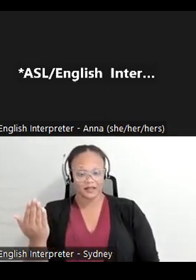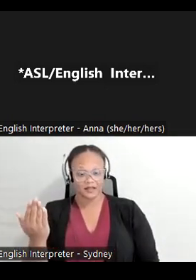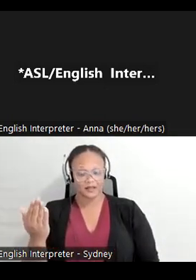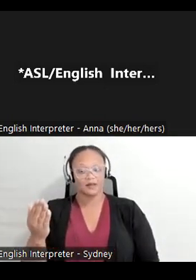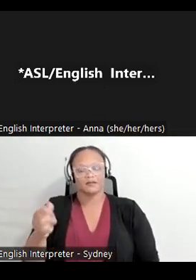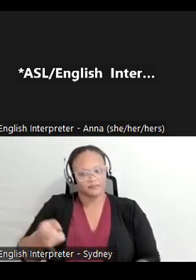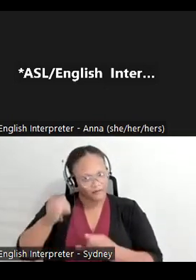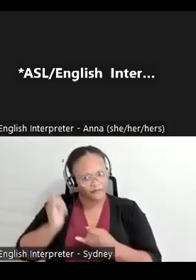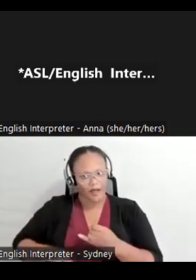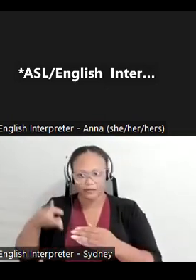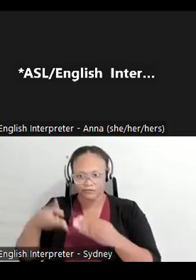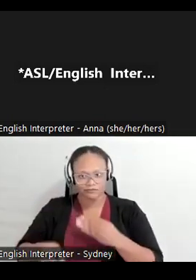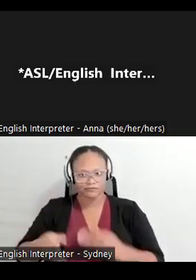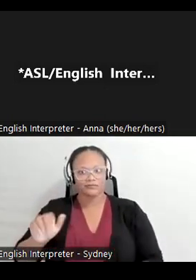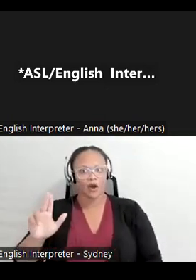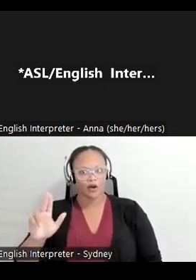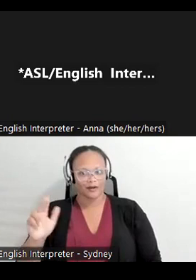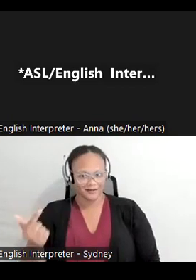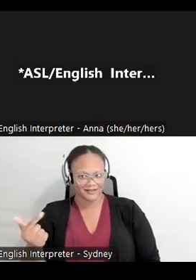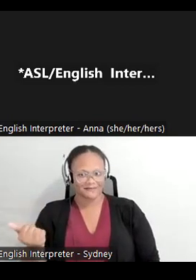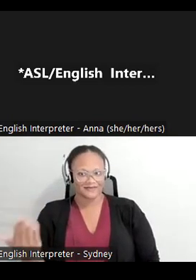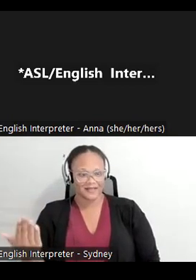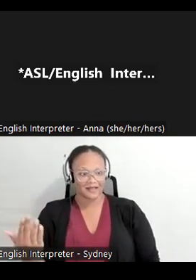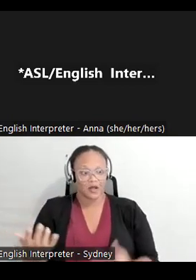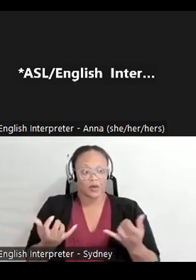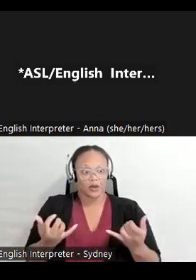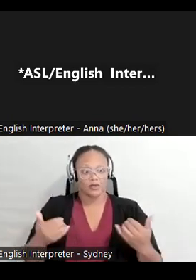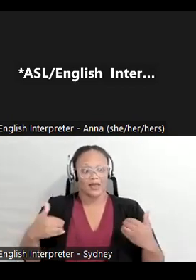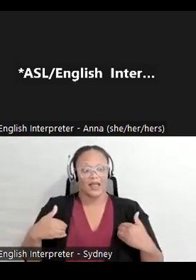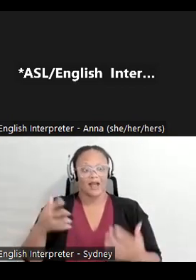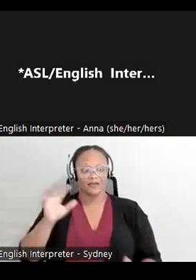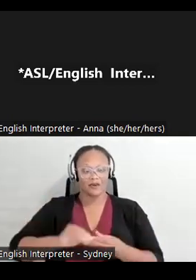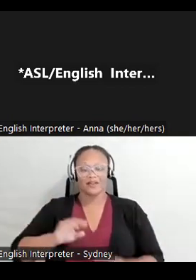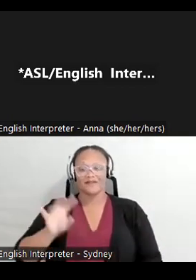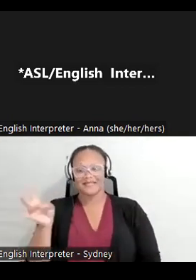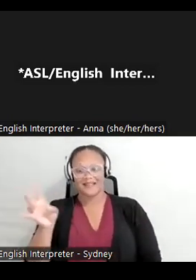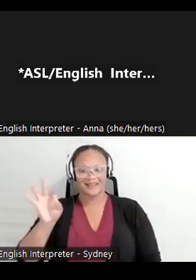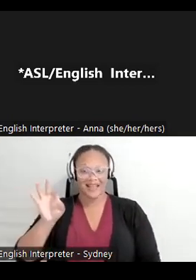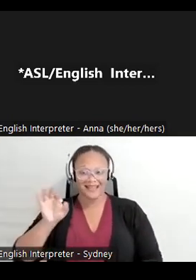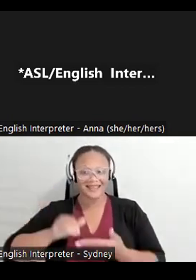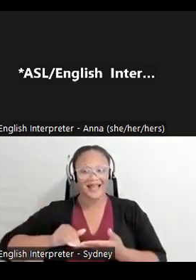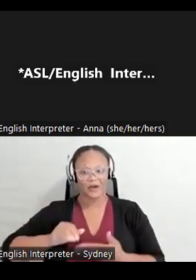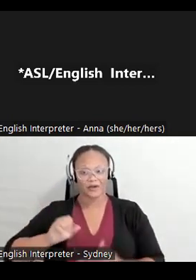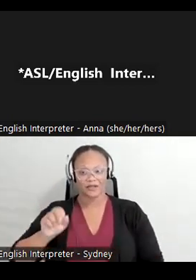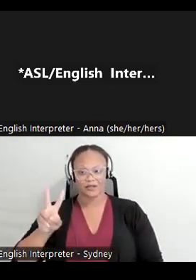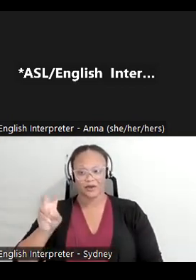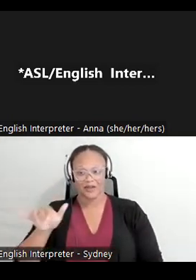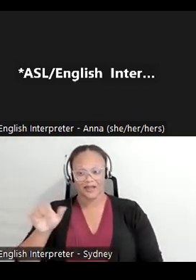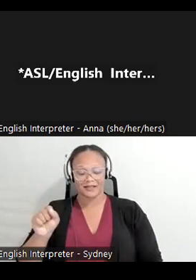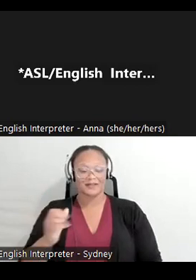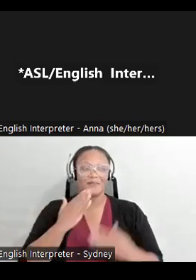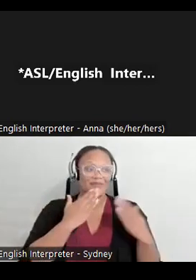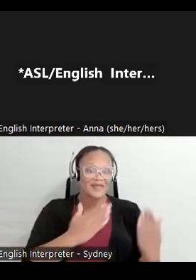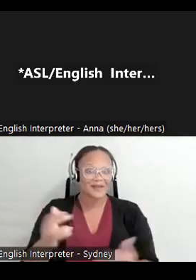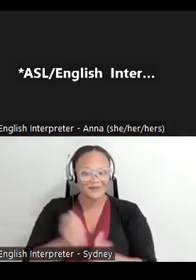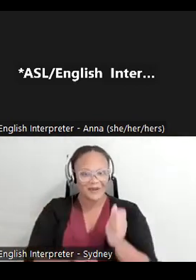currently have 79,000 survey entries, so thanks to all you providers who've completed your surveys. This number has not